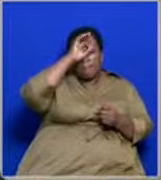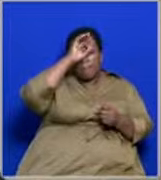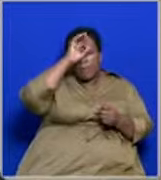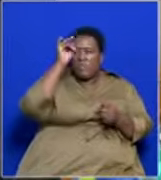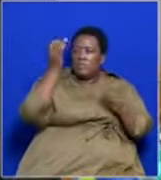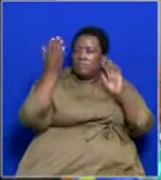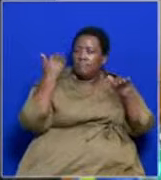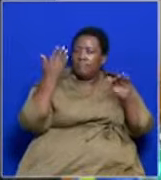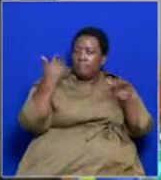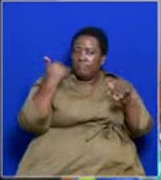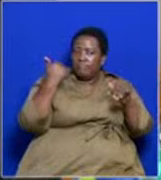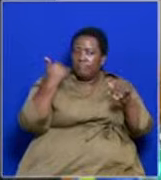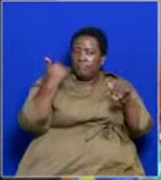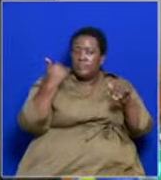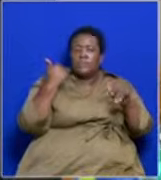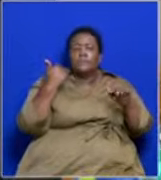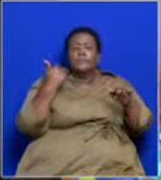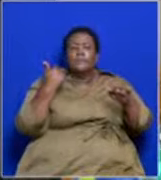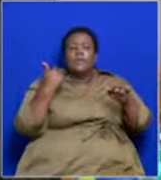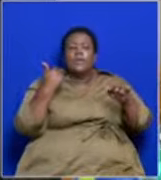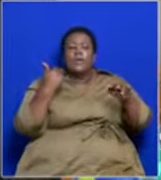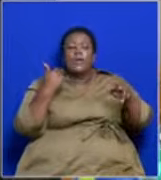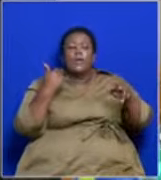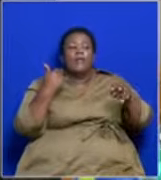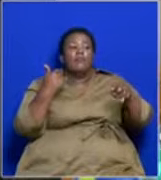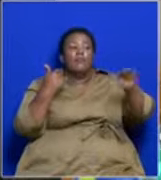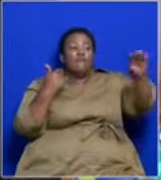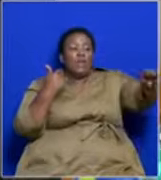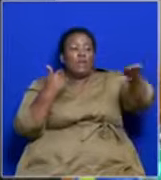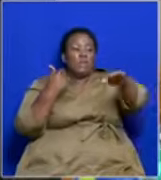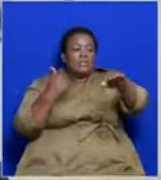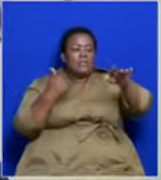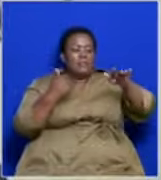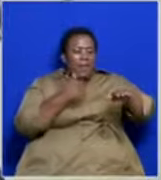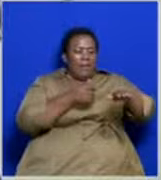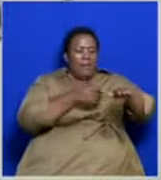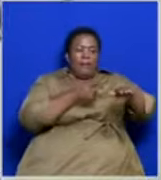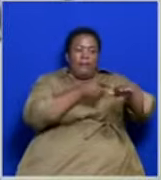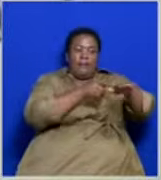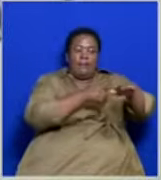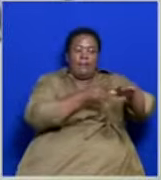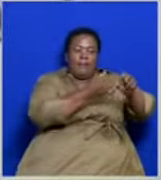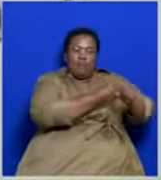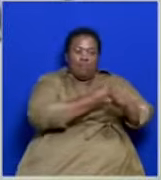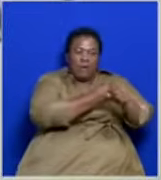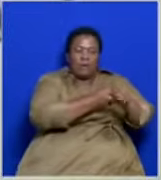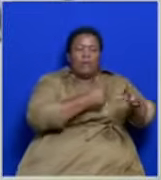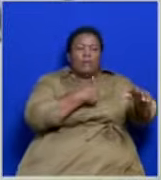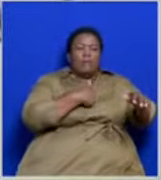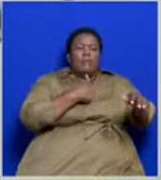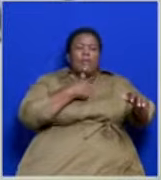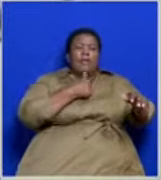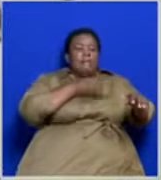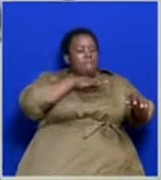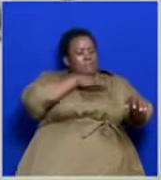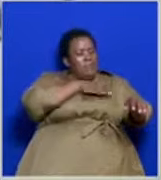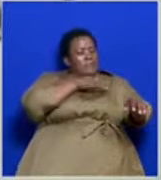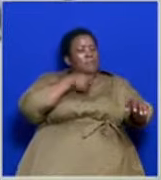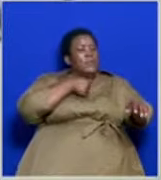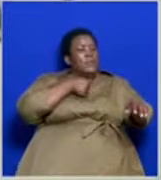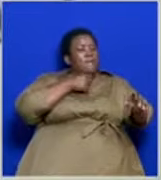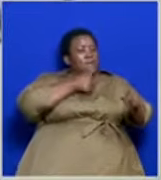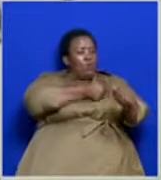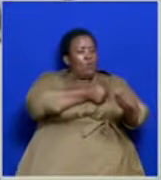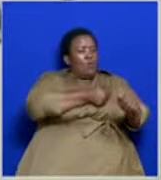them to the N12 freeway where I even took pictures and